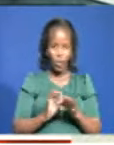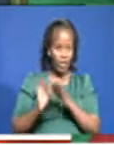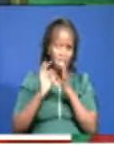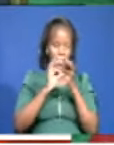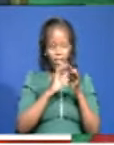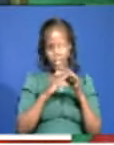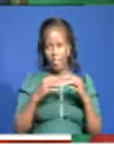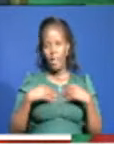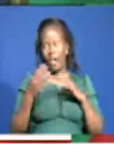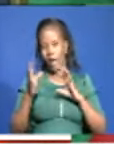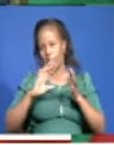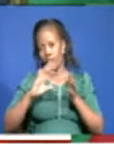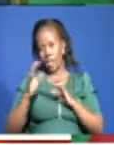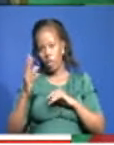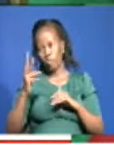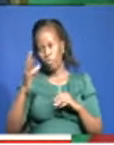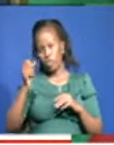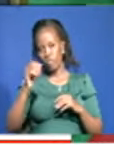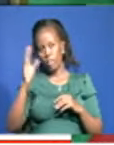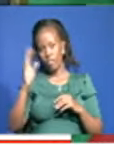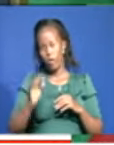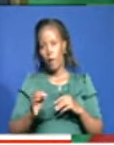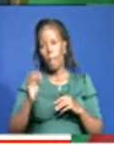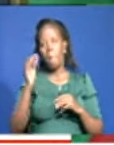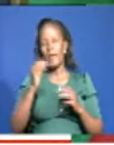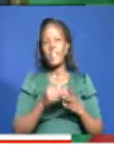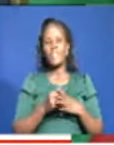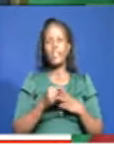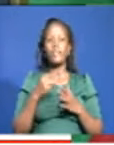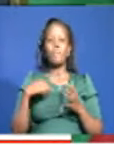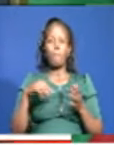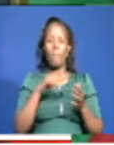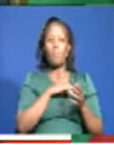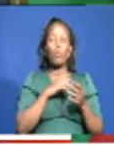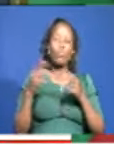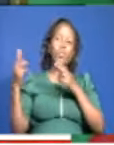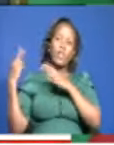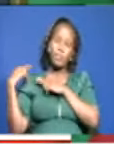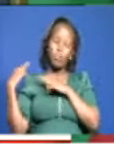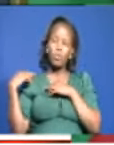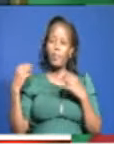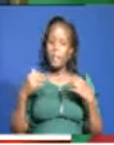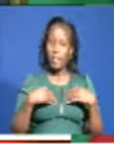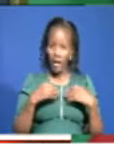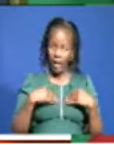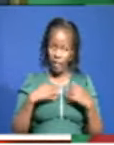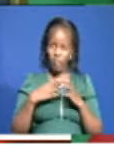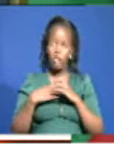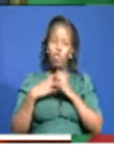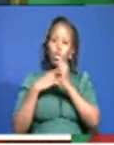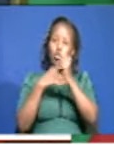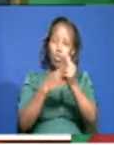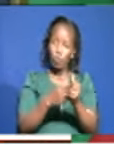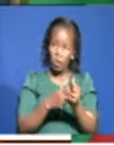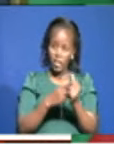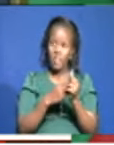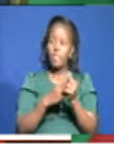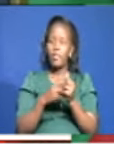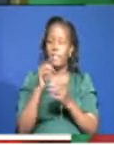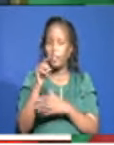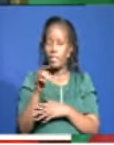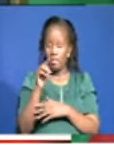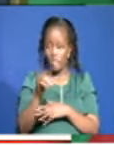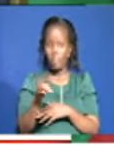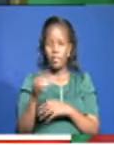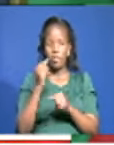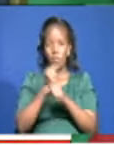45%. We have been charged with the responsibility to play the leading role in this pursuit. We